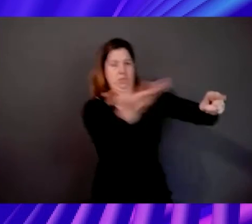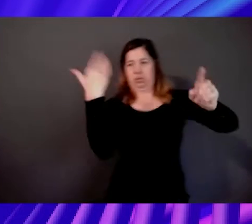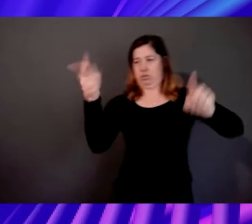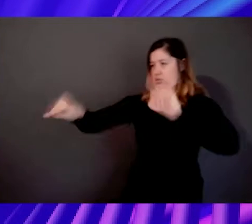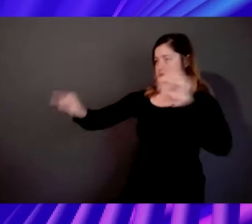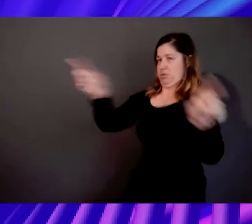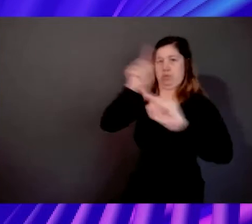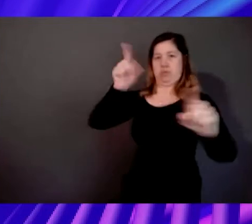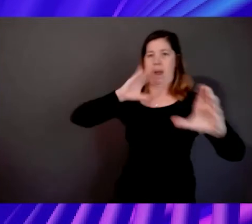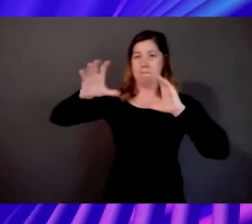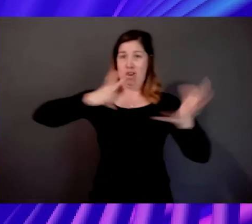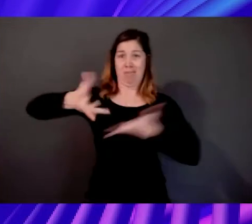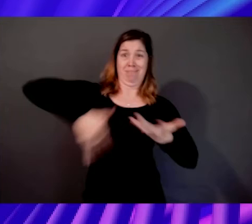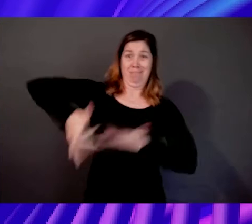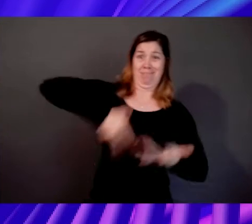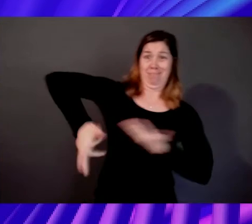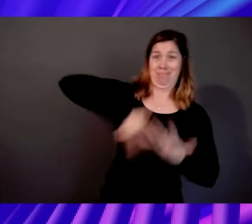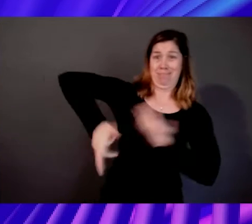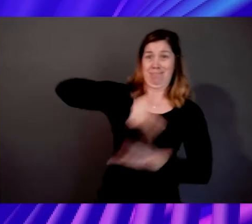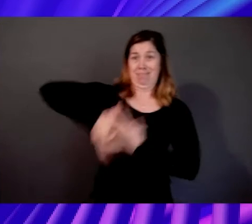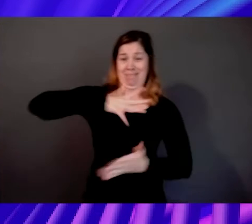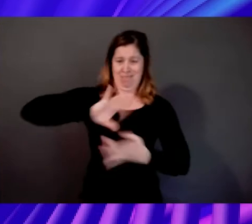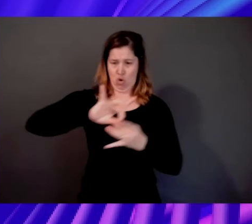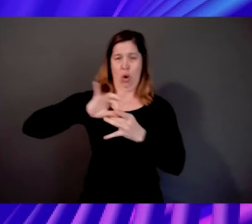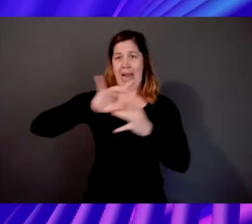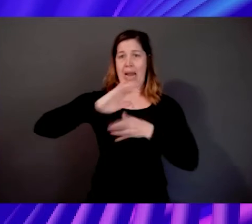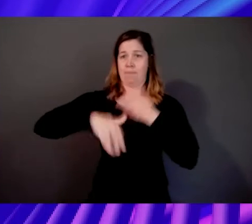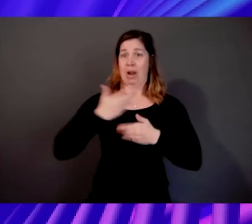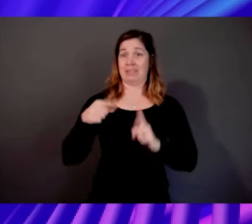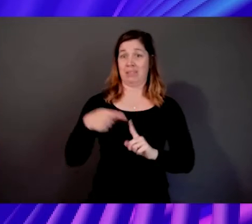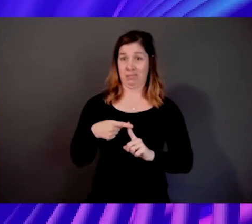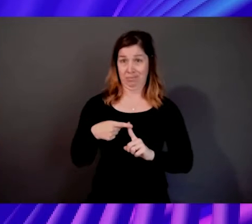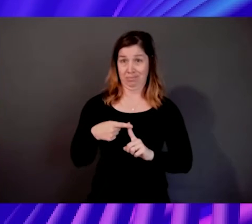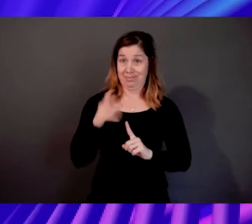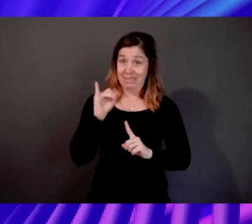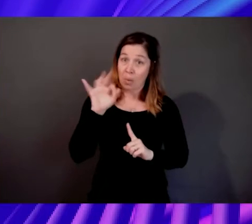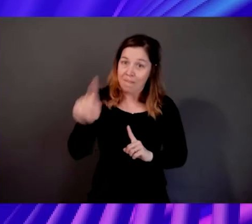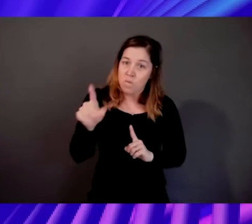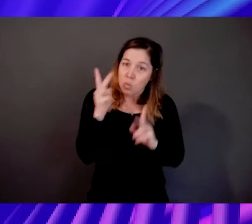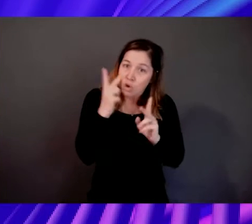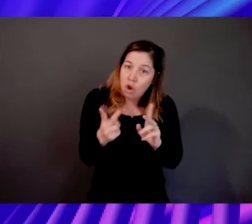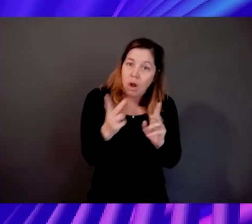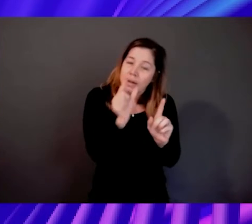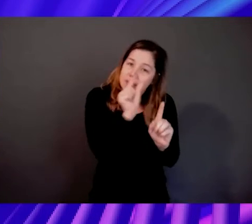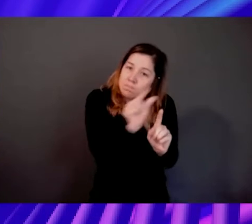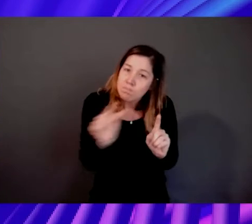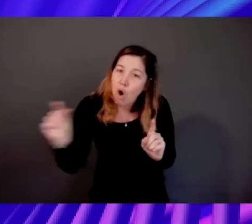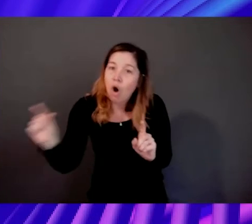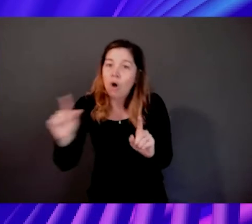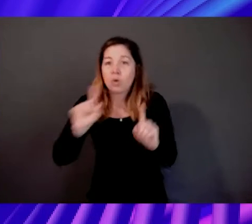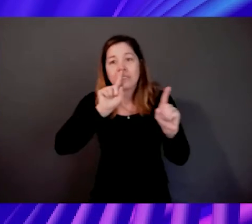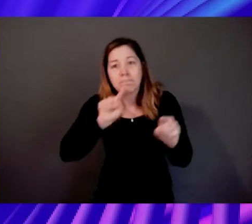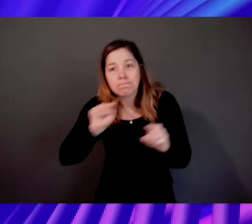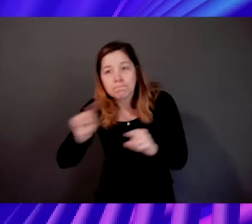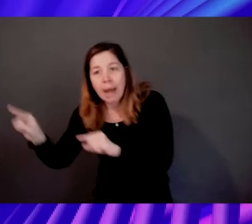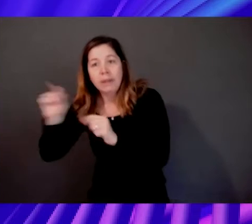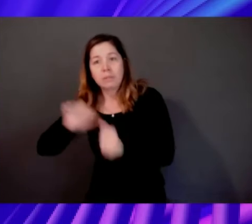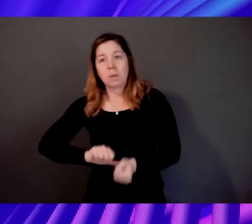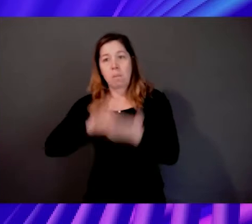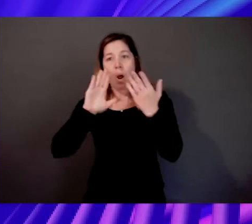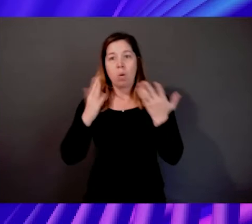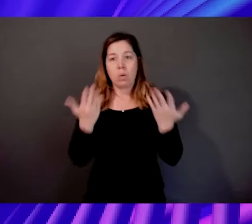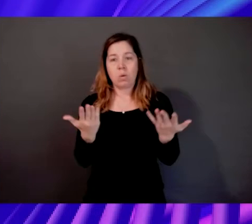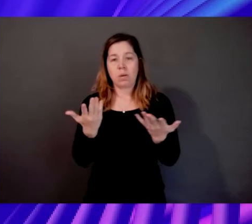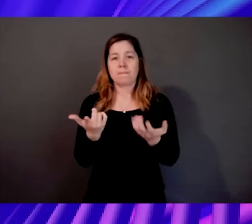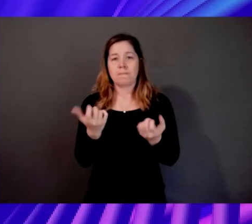surrounding around the coordinating process. So if you look at it, it's more like a request response kind of approach, where the request is sent